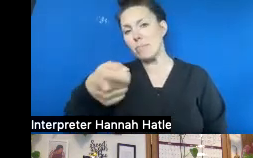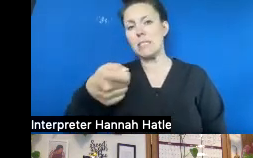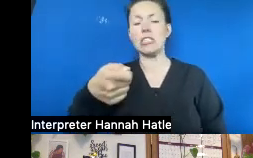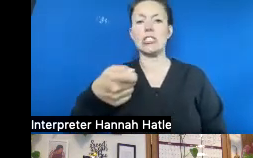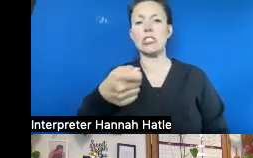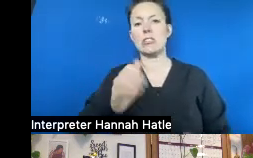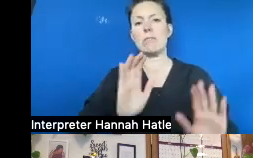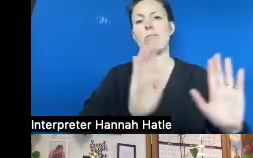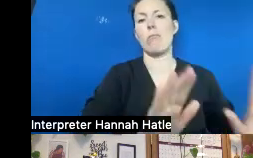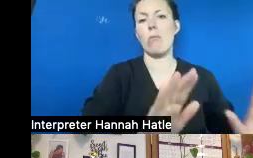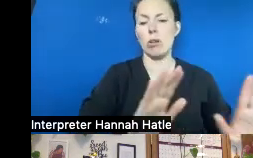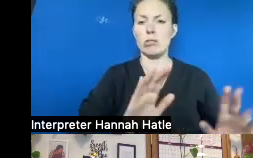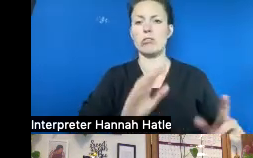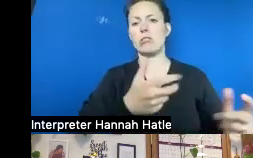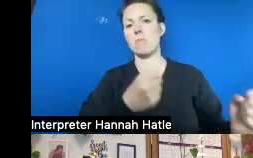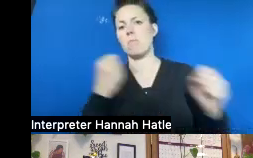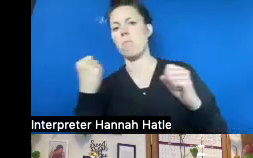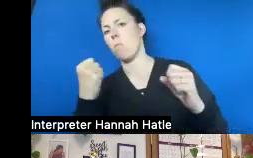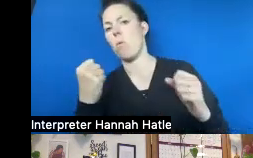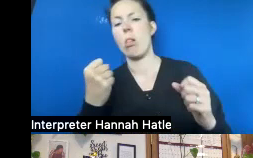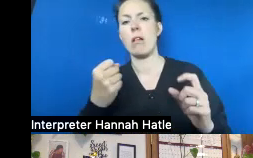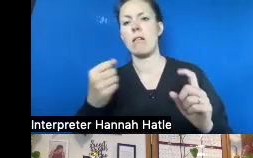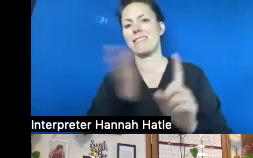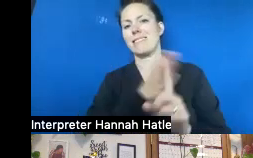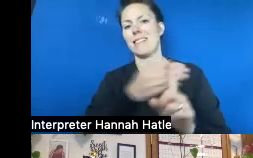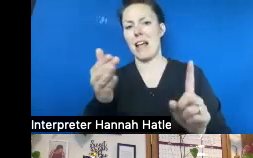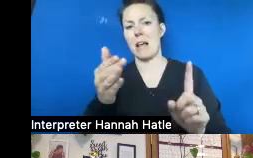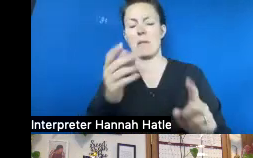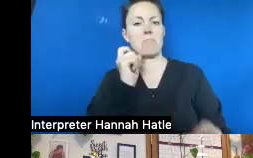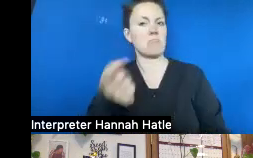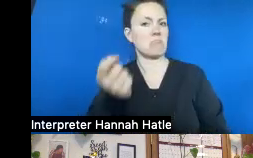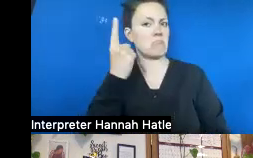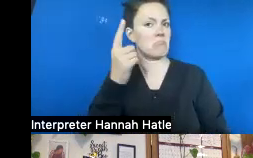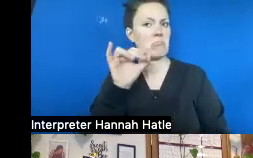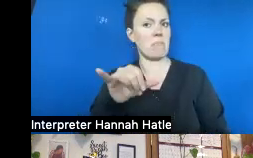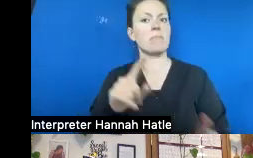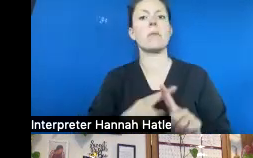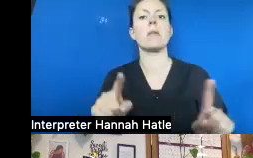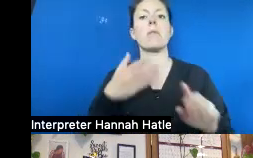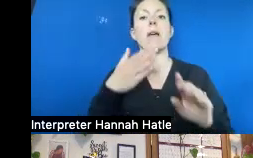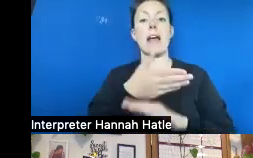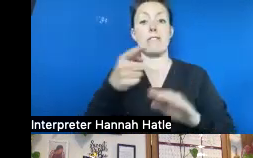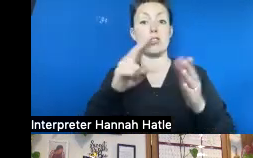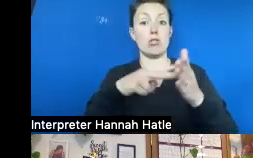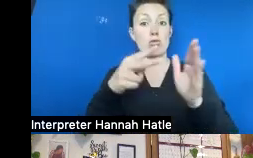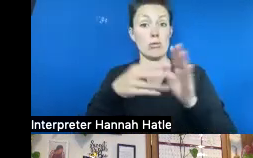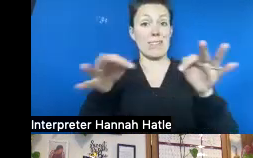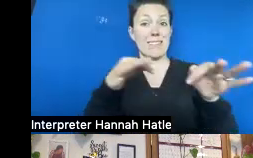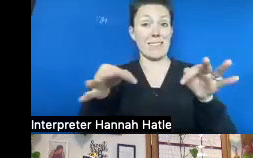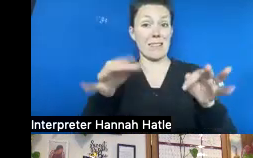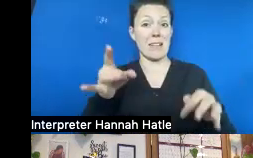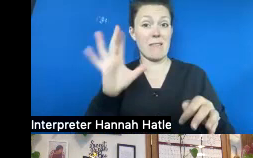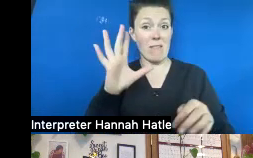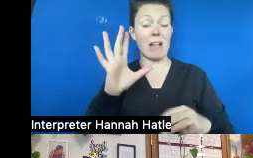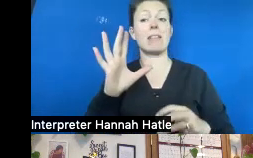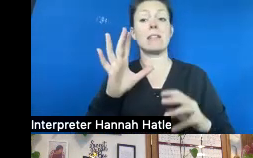shoving, slapping, all of those things. But once we define violence to our people or to the people that we're in